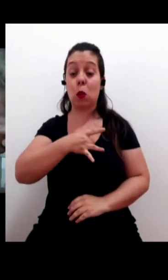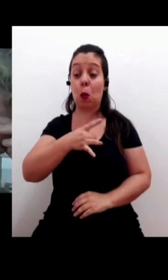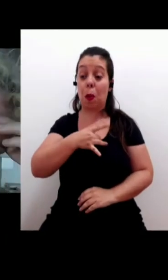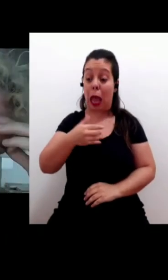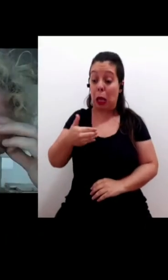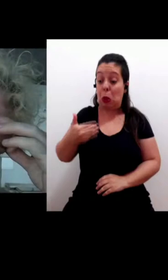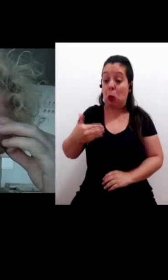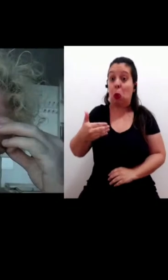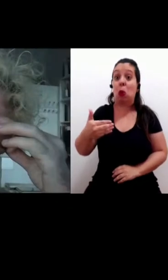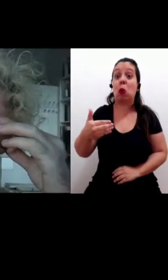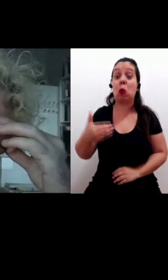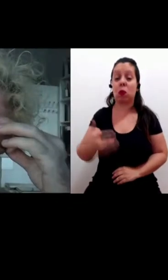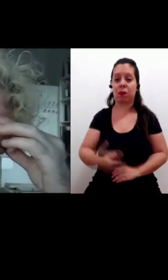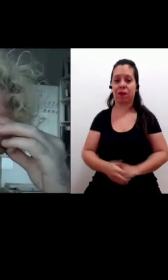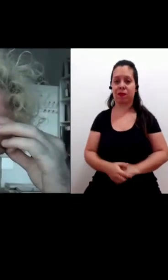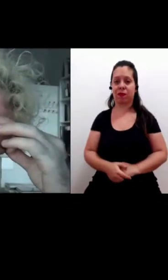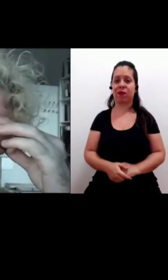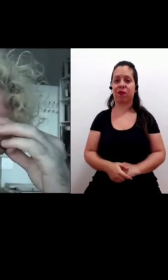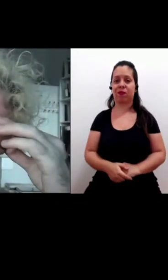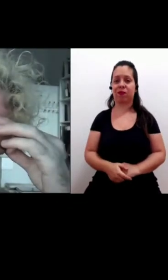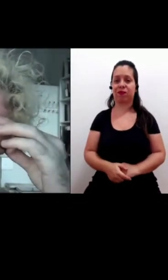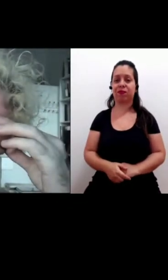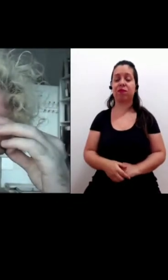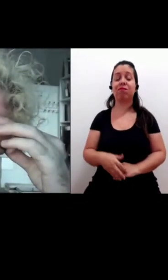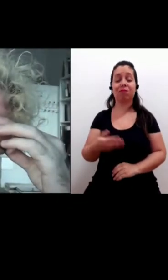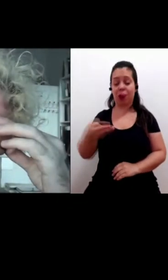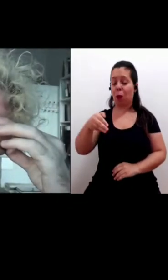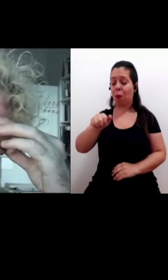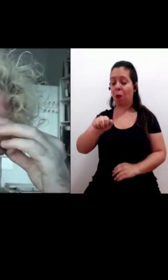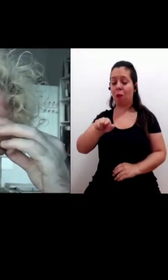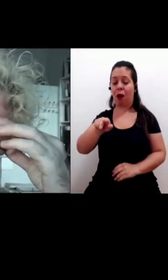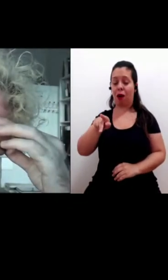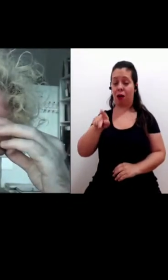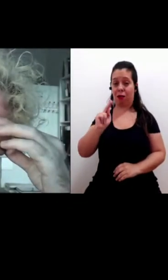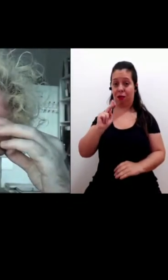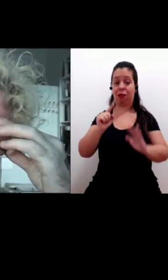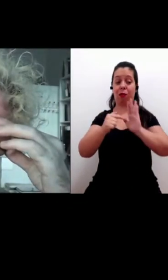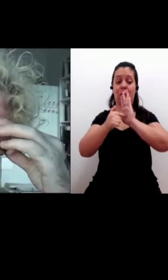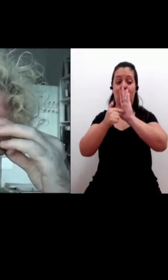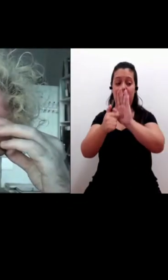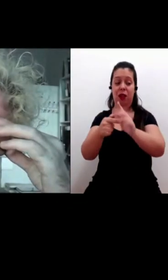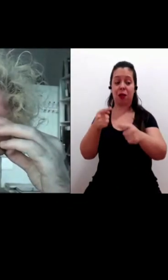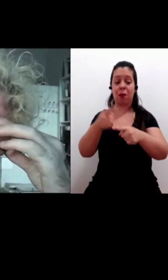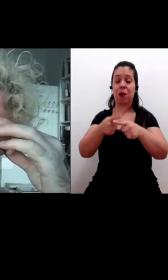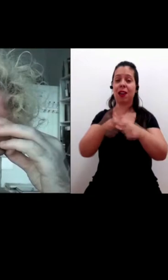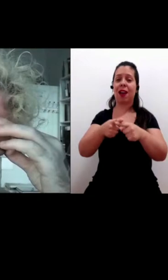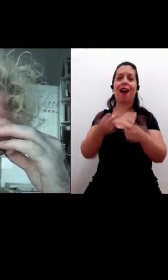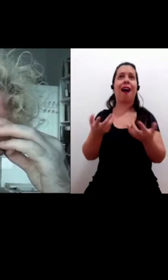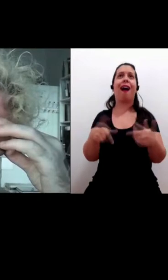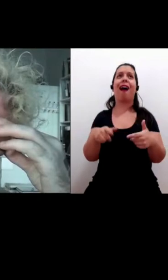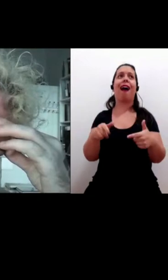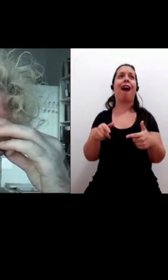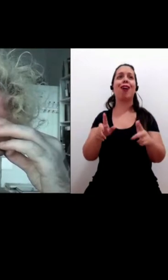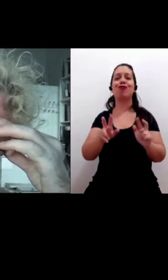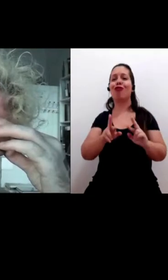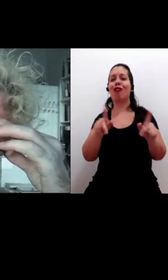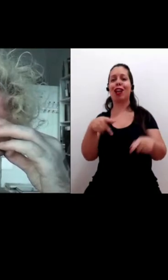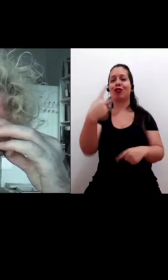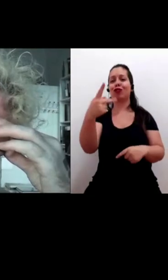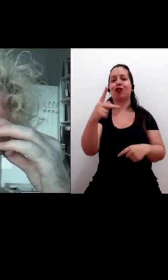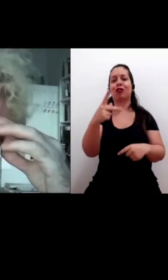Mark, I chose this because I think it's something different in your filmography, because